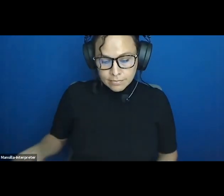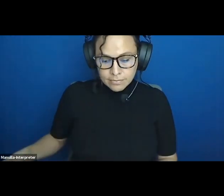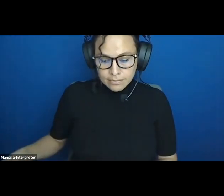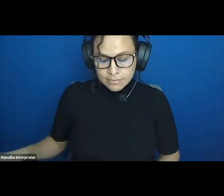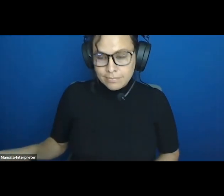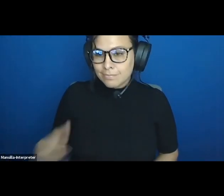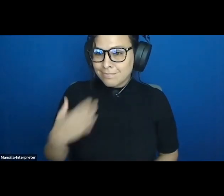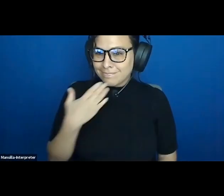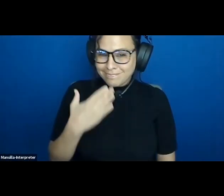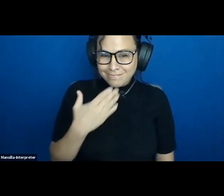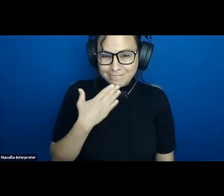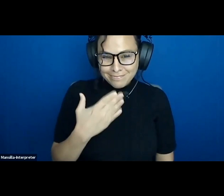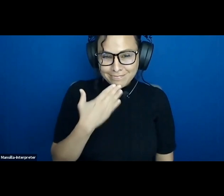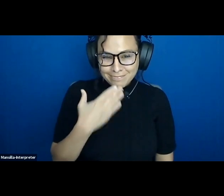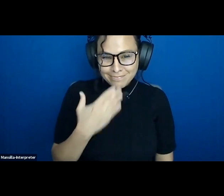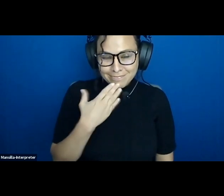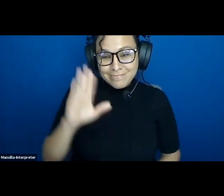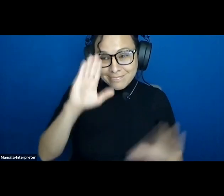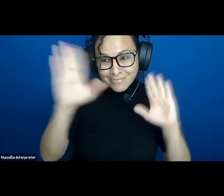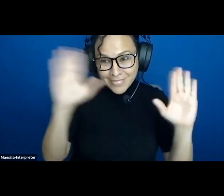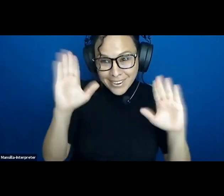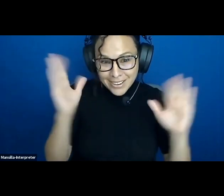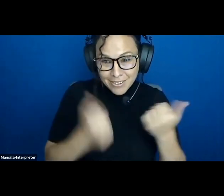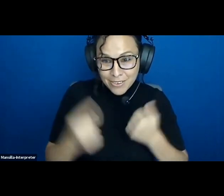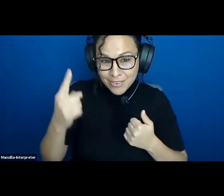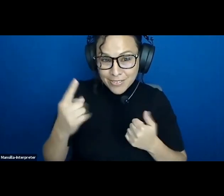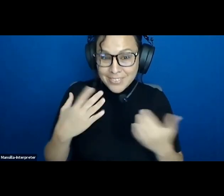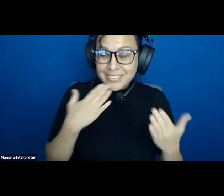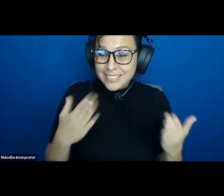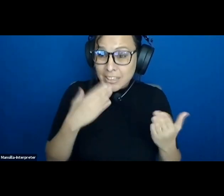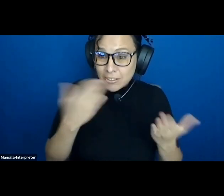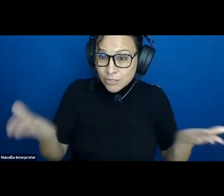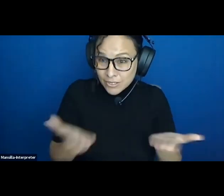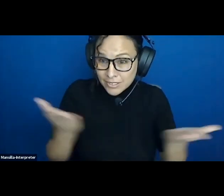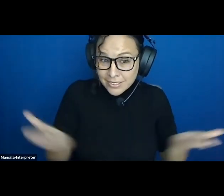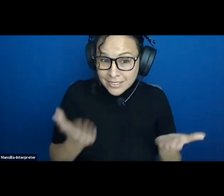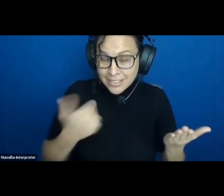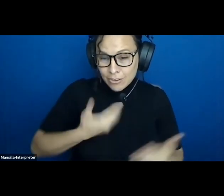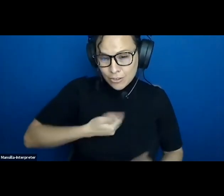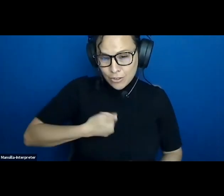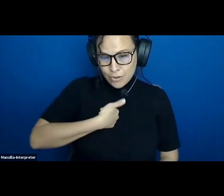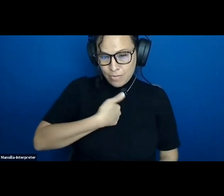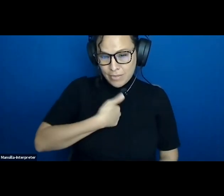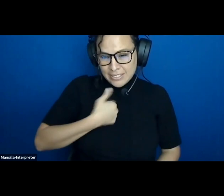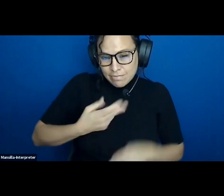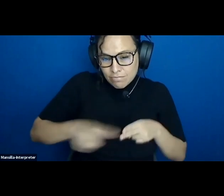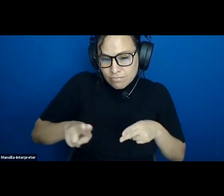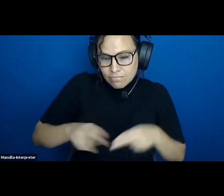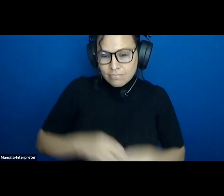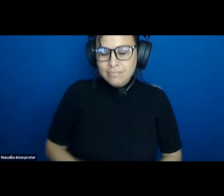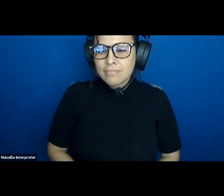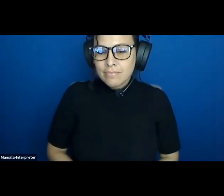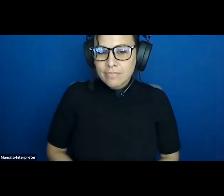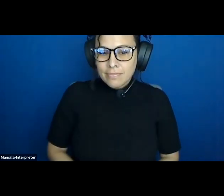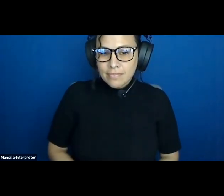Thank you. Well, hello, everyone. Thanks for being here. I'll introduce myself very briefly. I